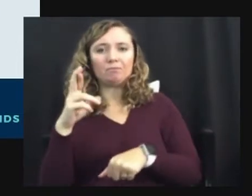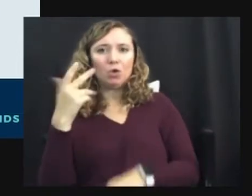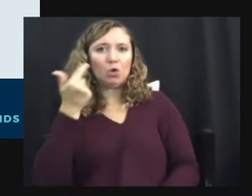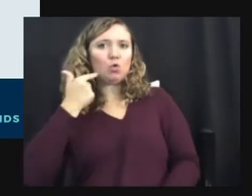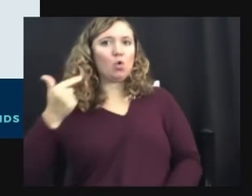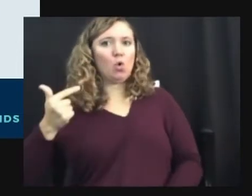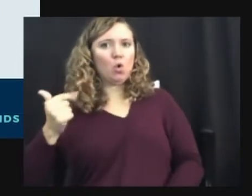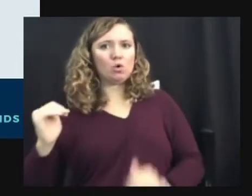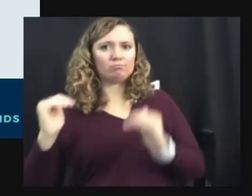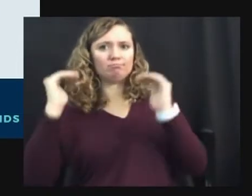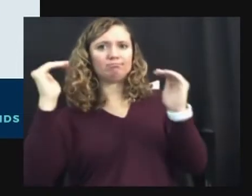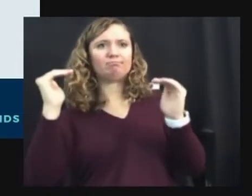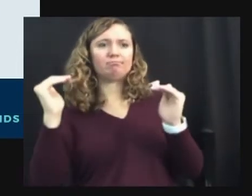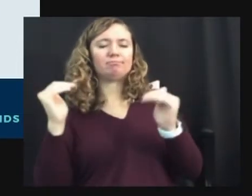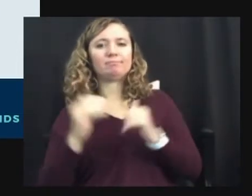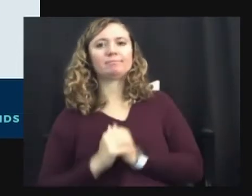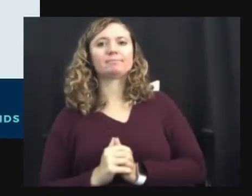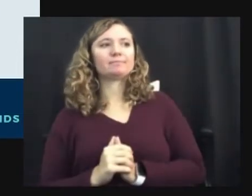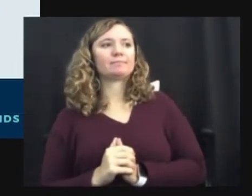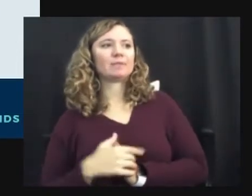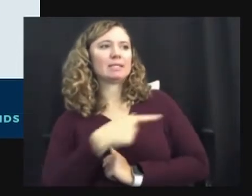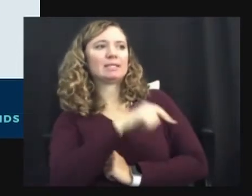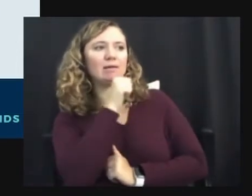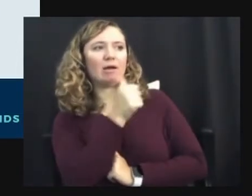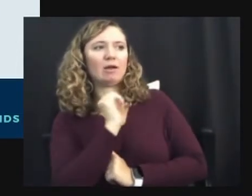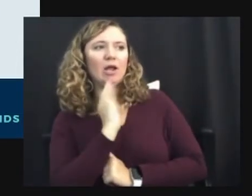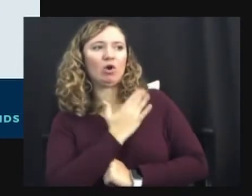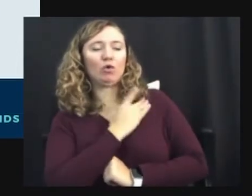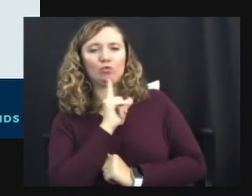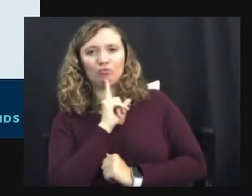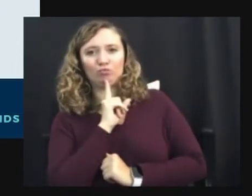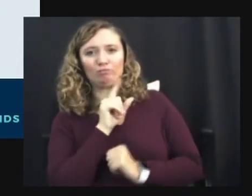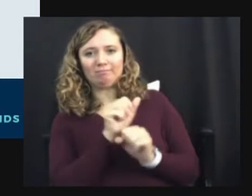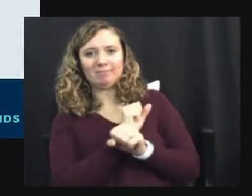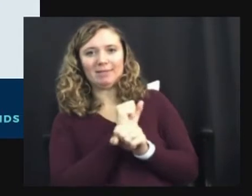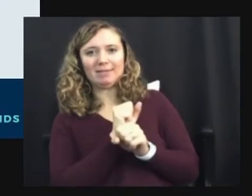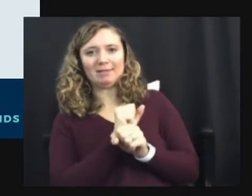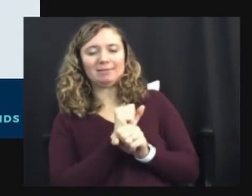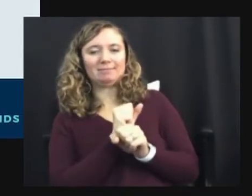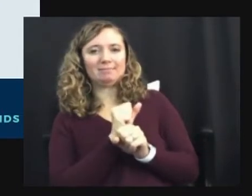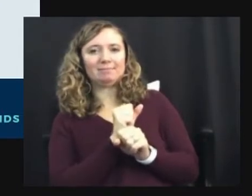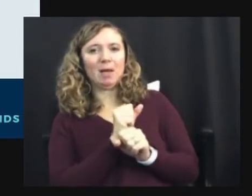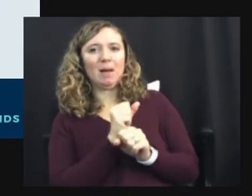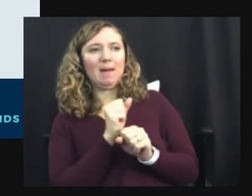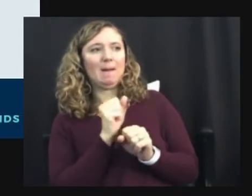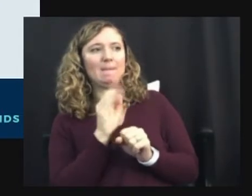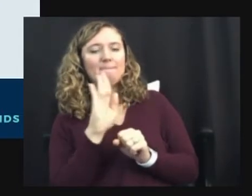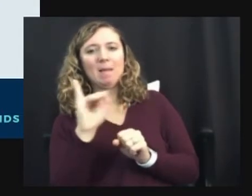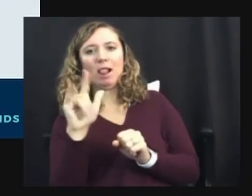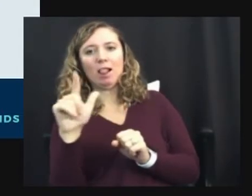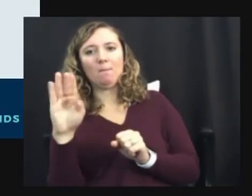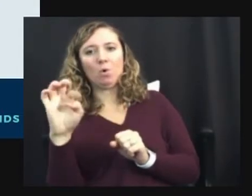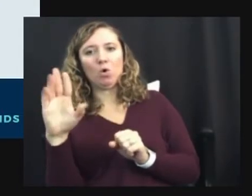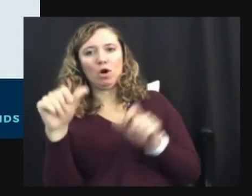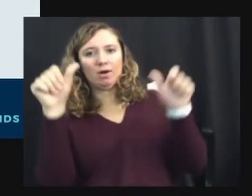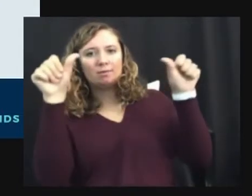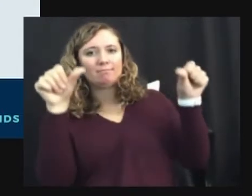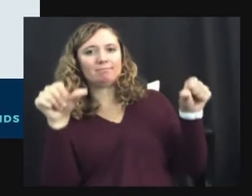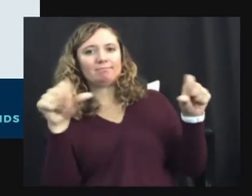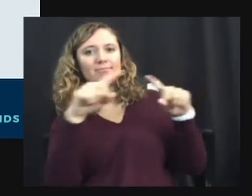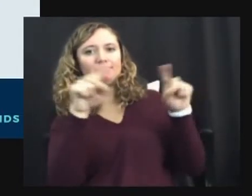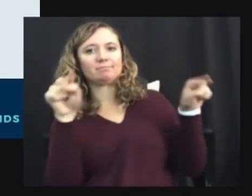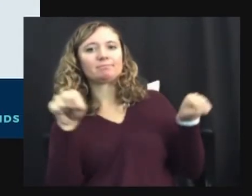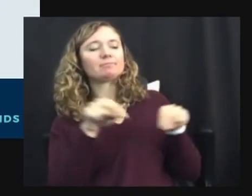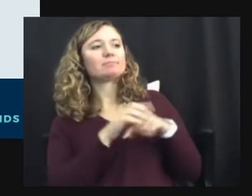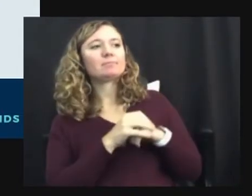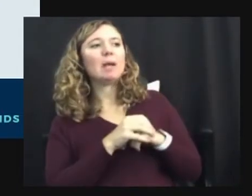this is not a real billboard. This is just something we put together. But if your child has